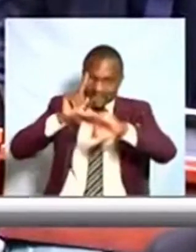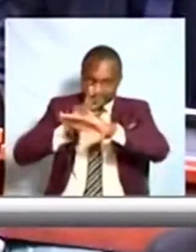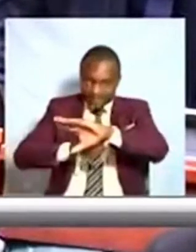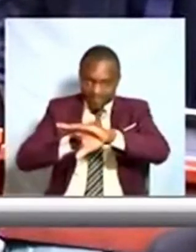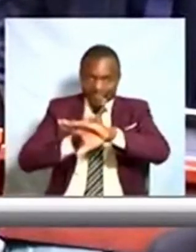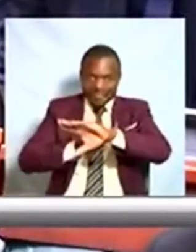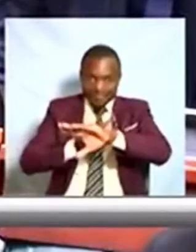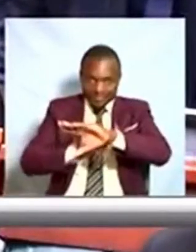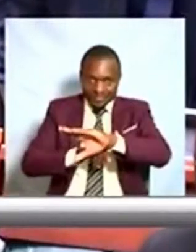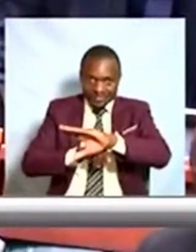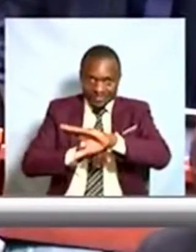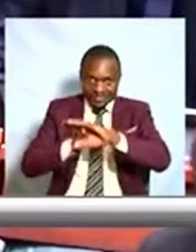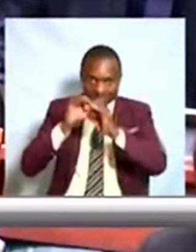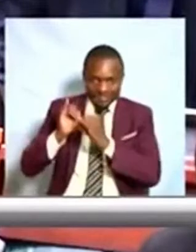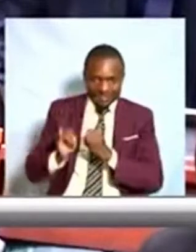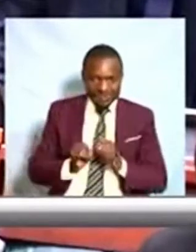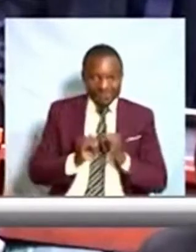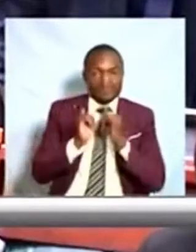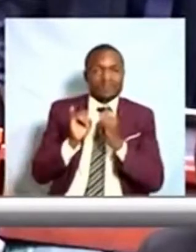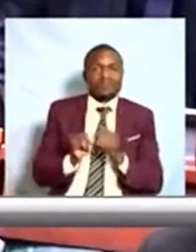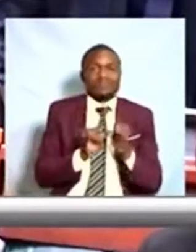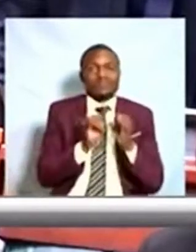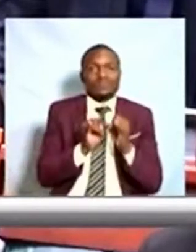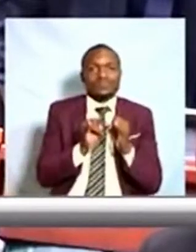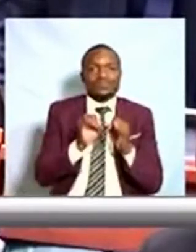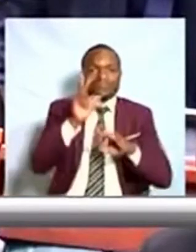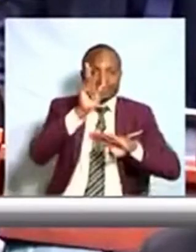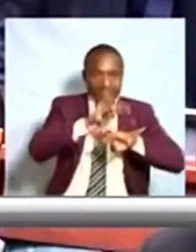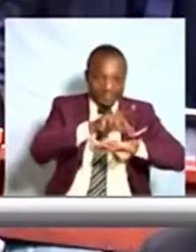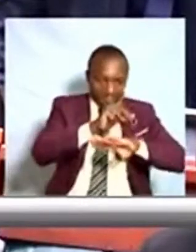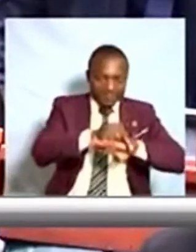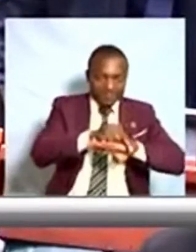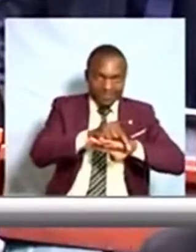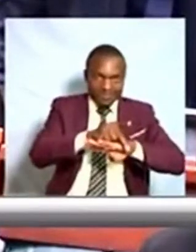timelines of the implementation of the project.